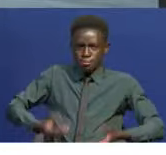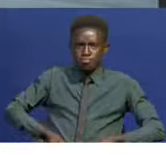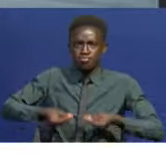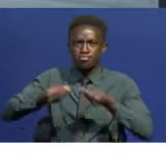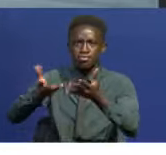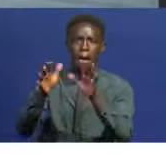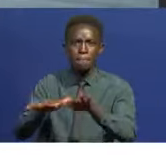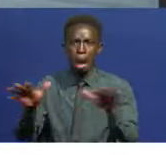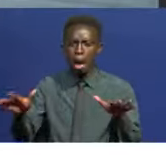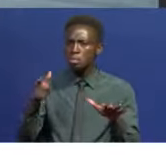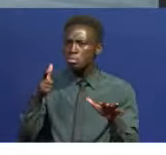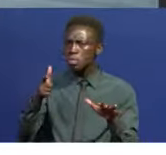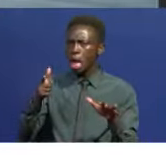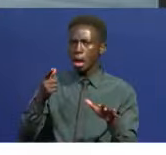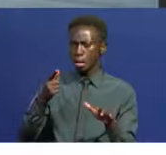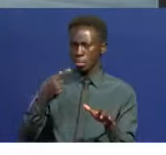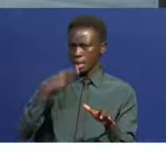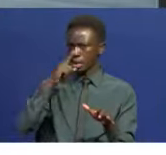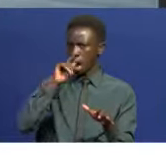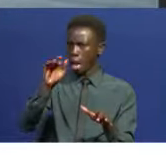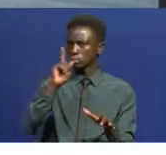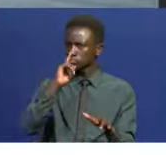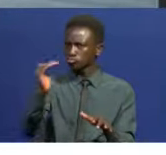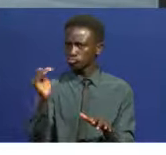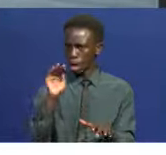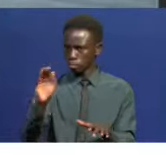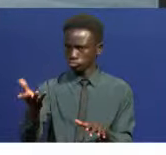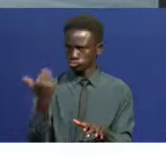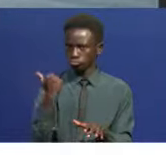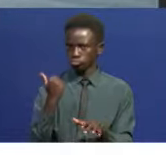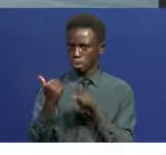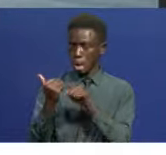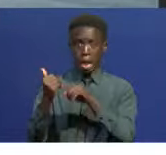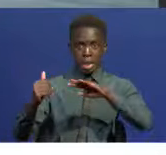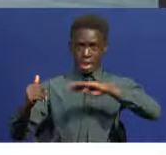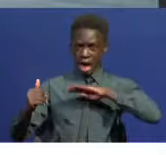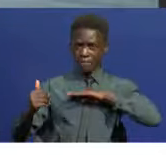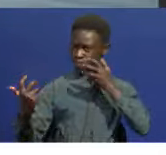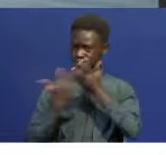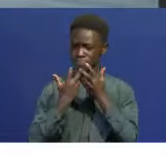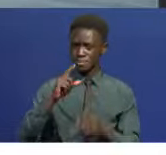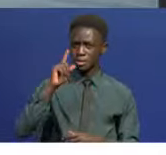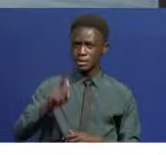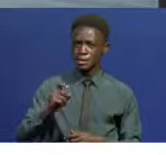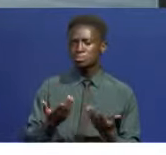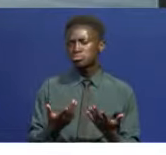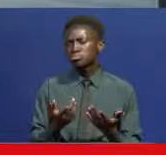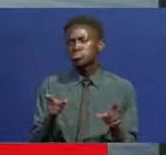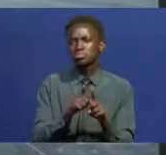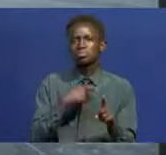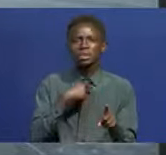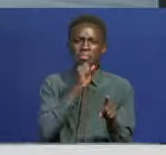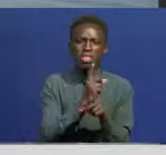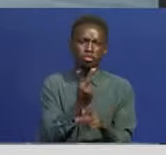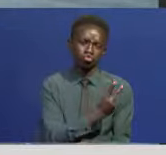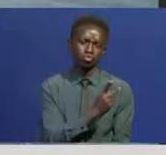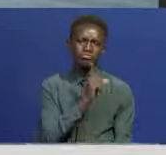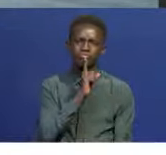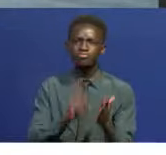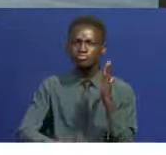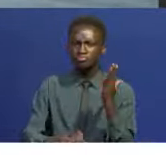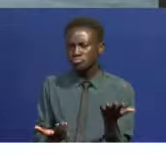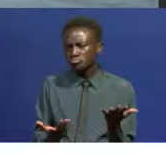to give that? Mm-hmm. So my thought is here, what we would have done, which is also very noble, like my brother said and two brothers have said,